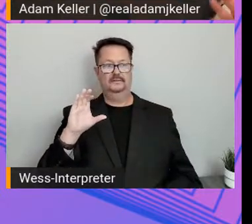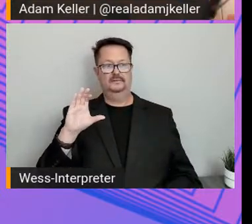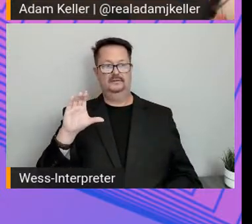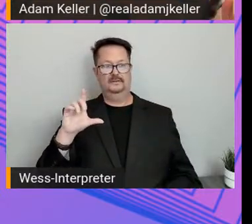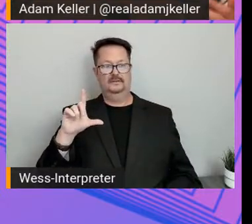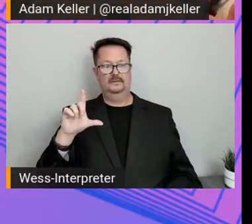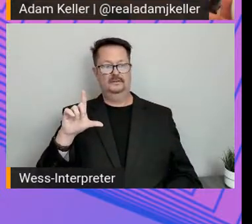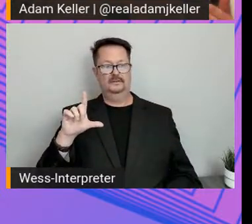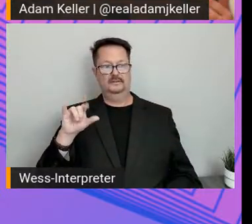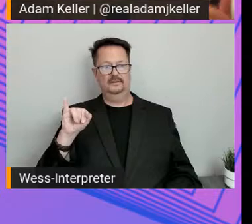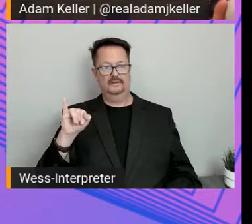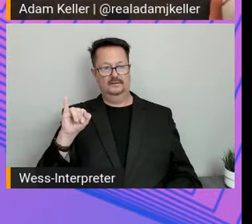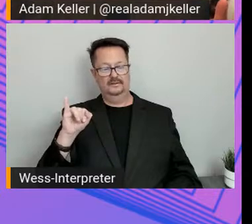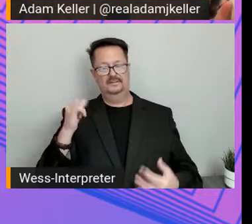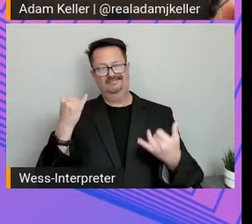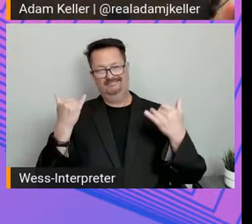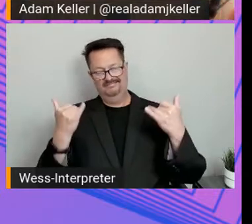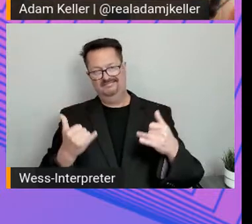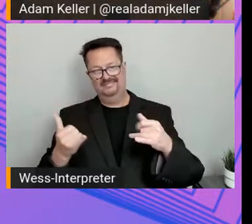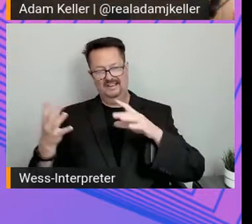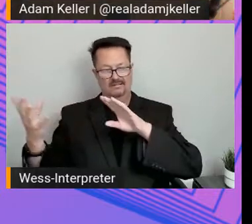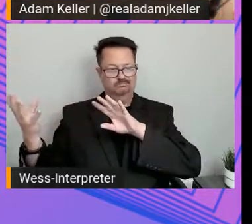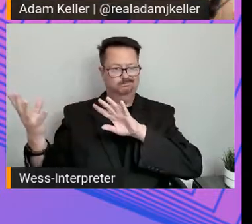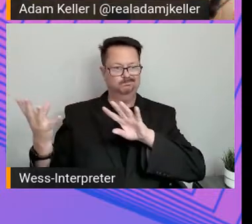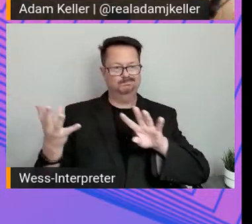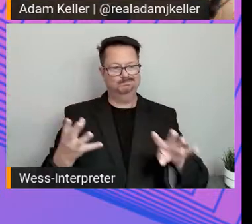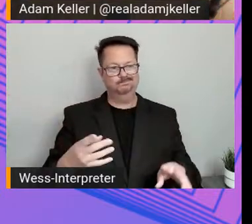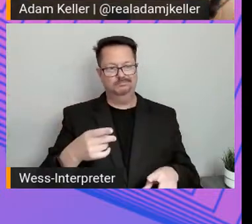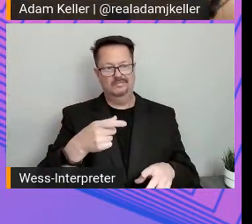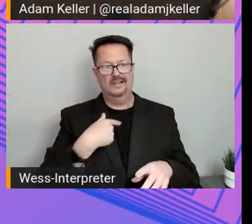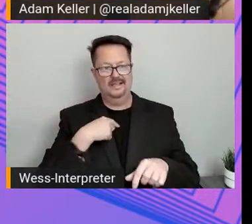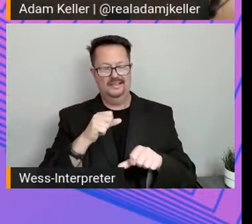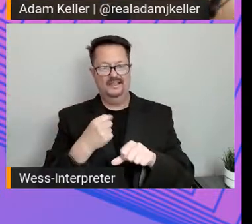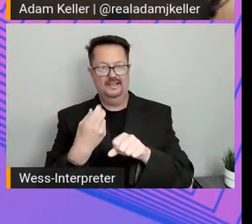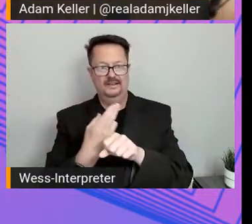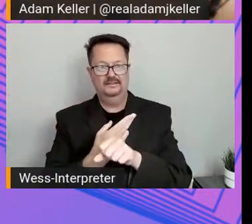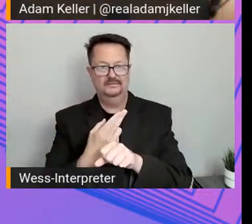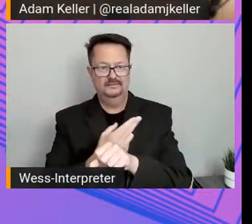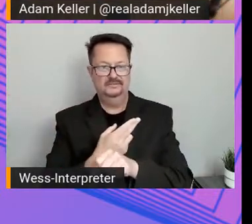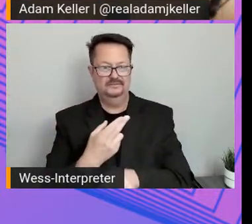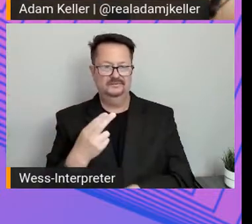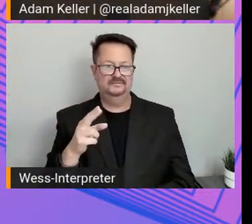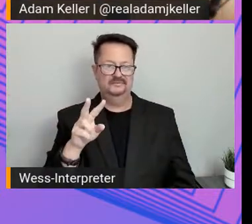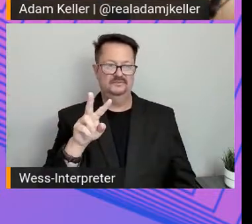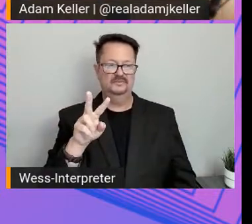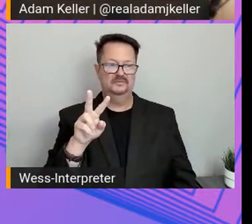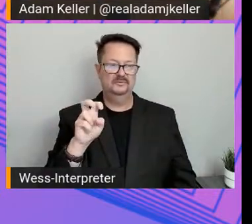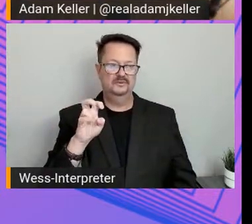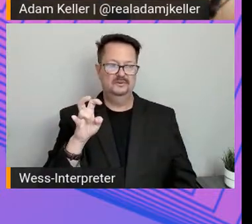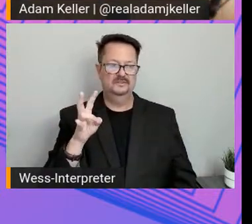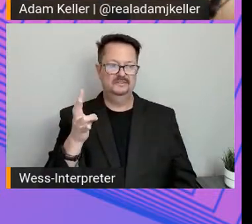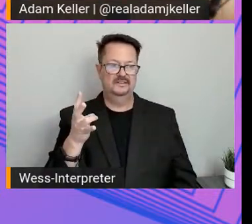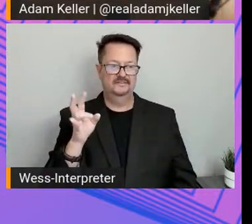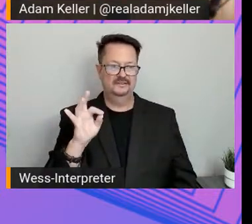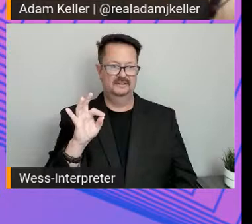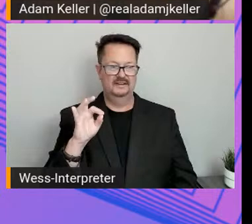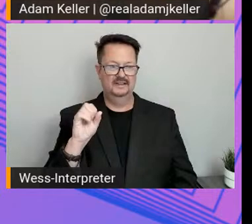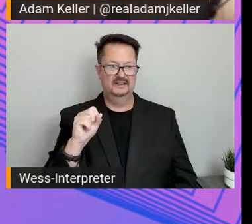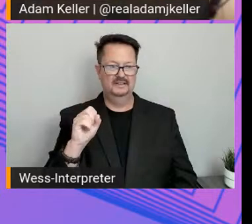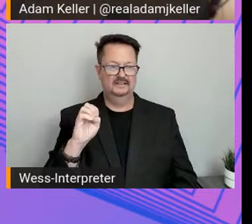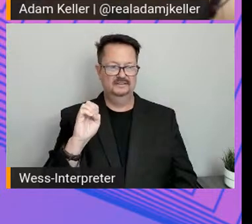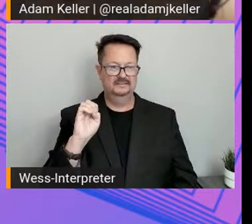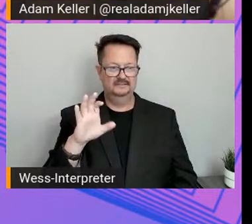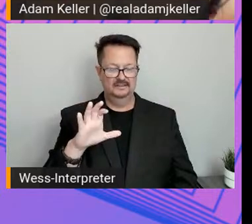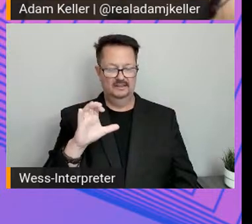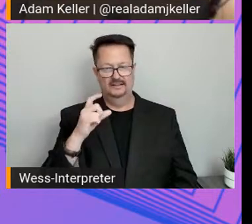go. Now it has output a load balancer URL for me to use, and you can see it took 279 seconds to get everything deployed. So let's